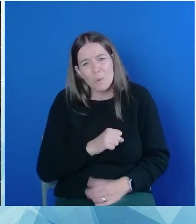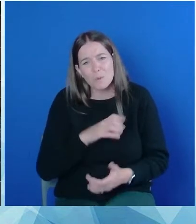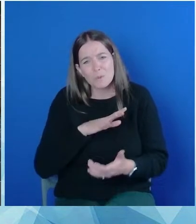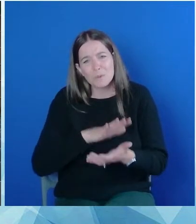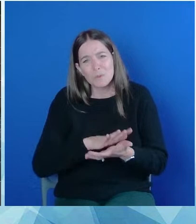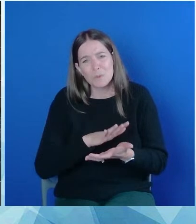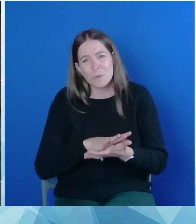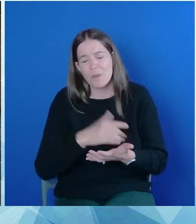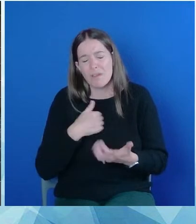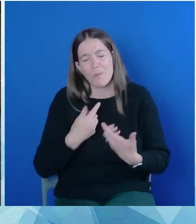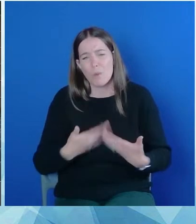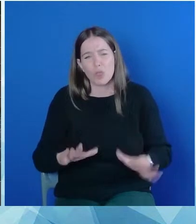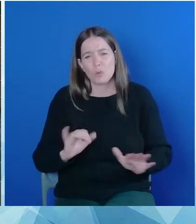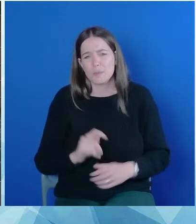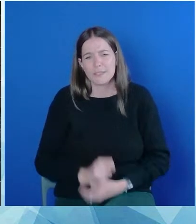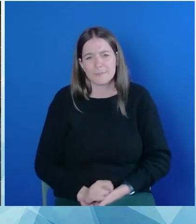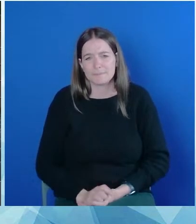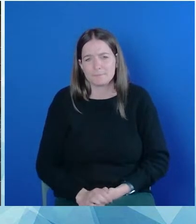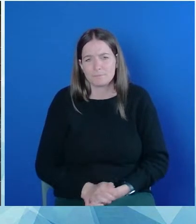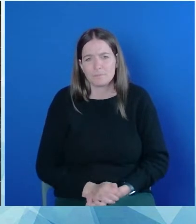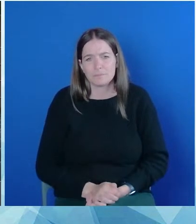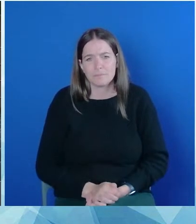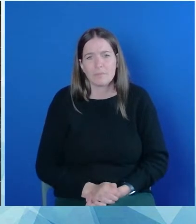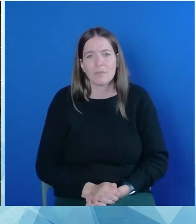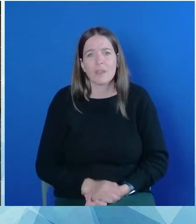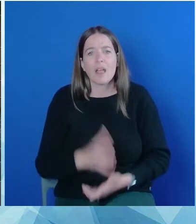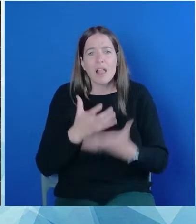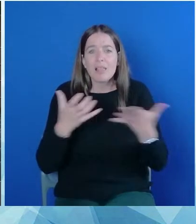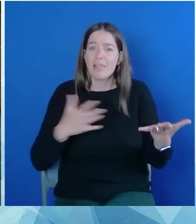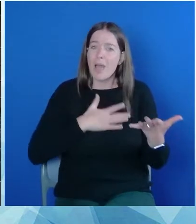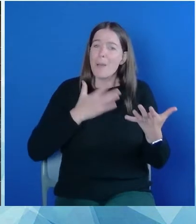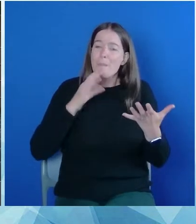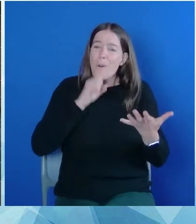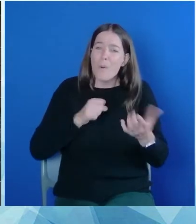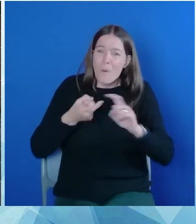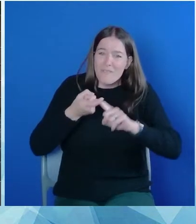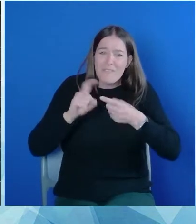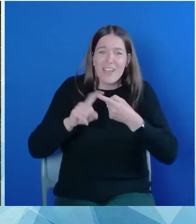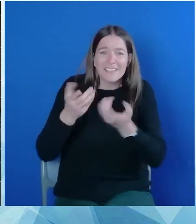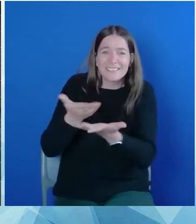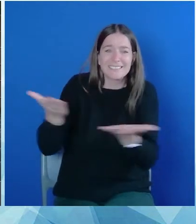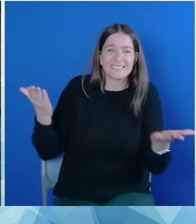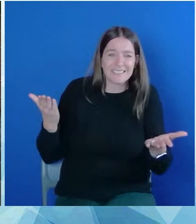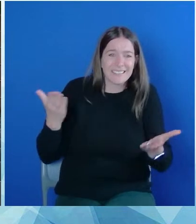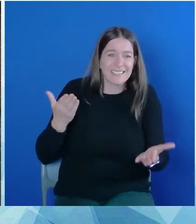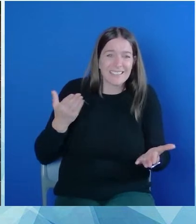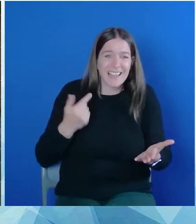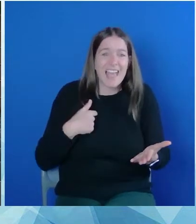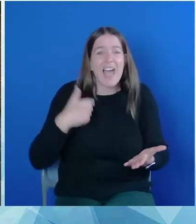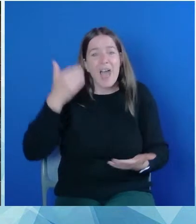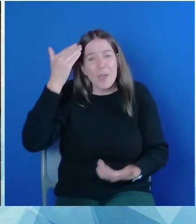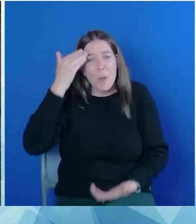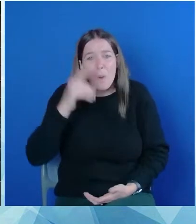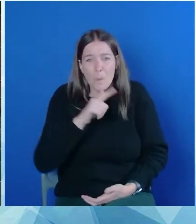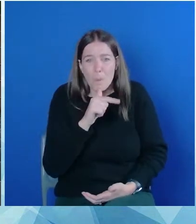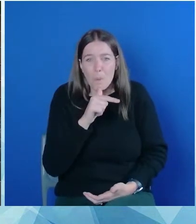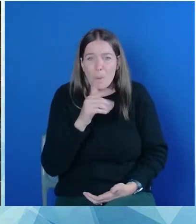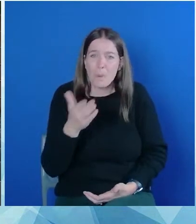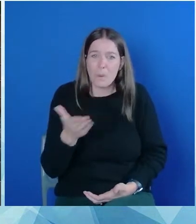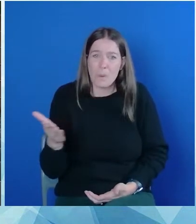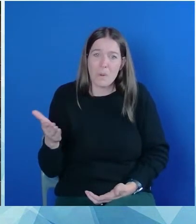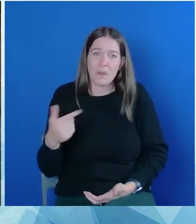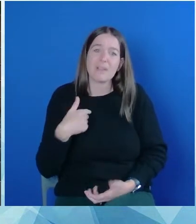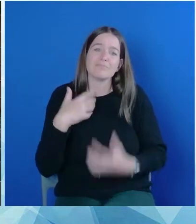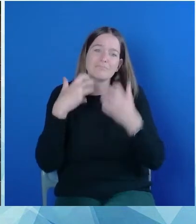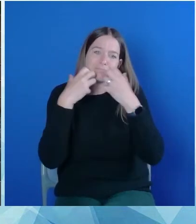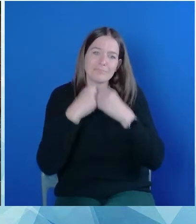It is my old school. I don't want to lose it. A lot of my friends are still here. I know these teachers.